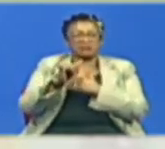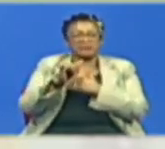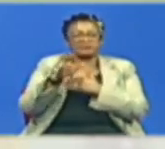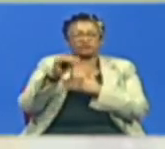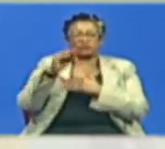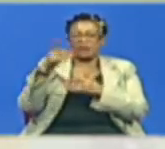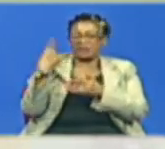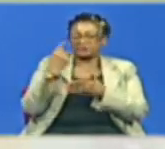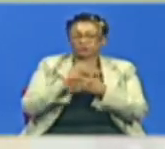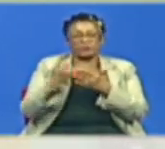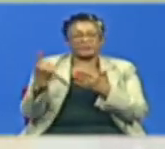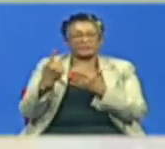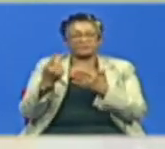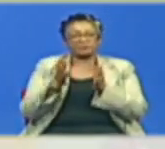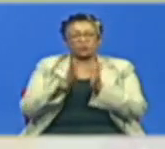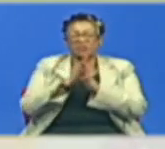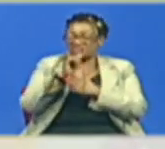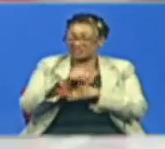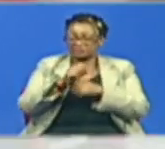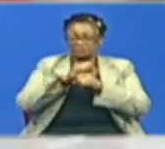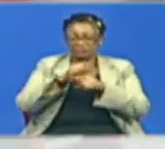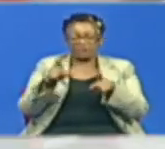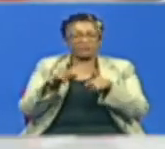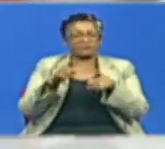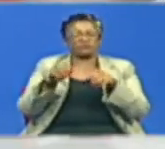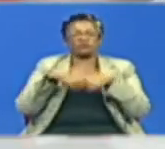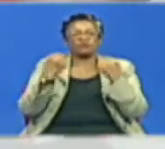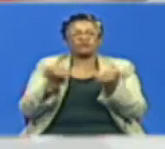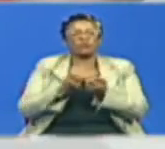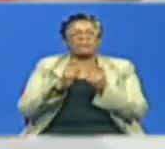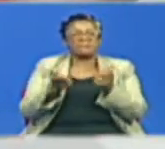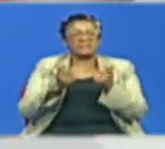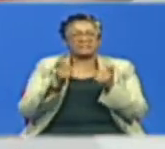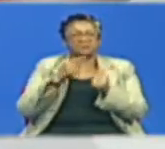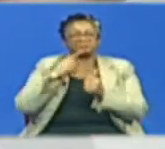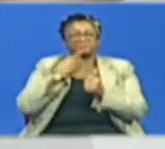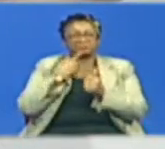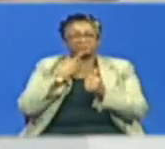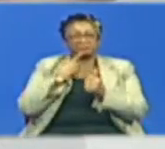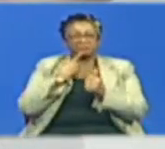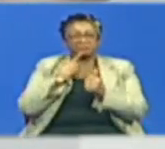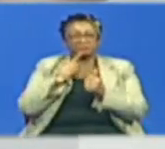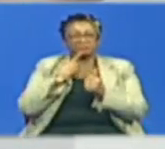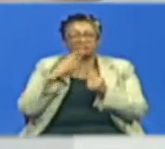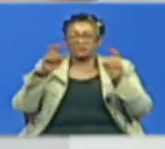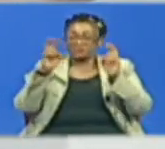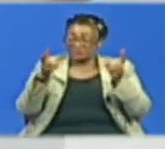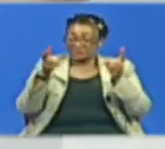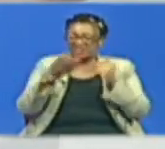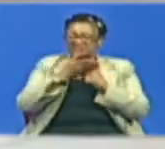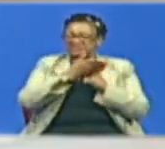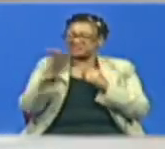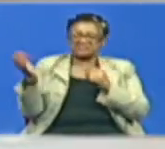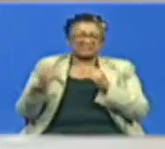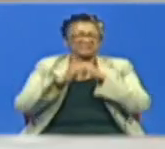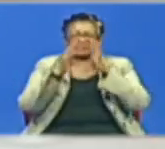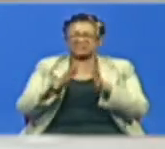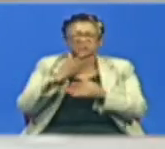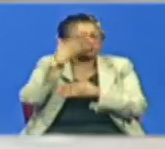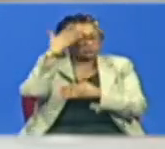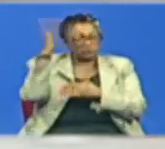week. In the recording, which circulated widely on social media, Eymael reportedly said, quote, "These fans don't know anything about